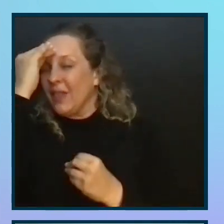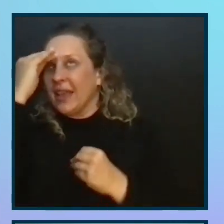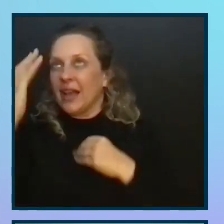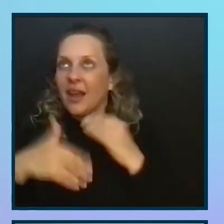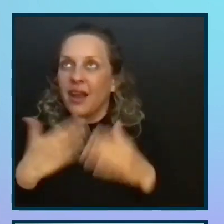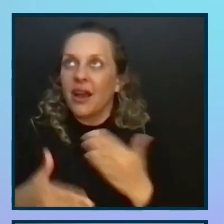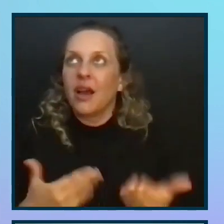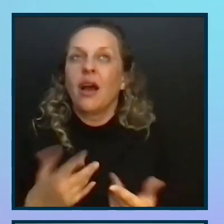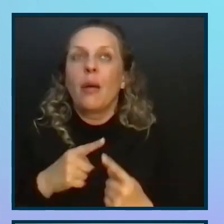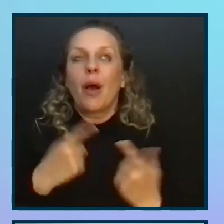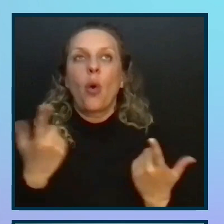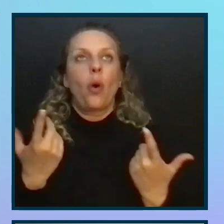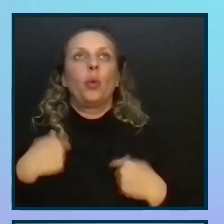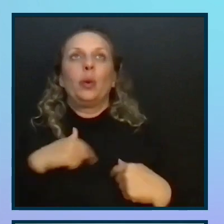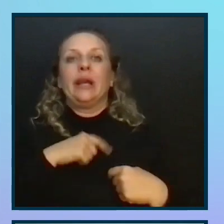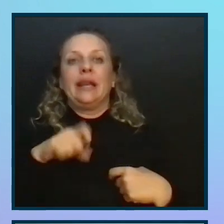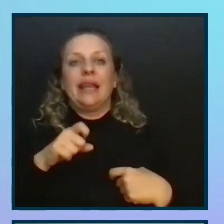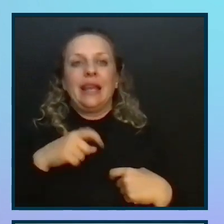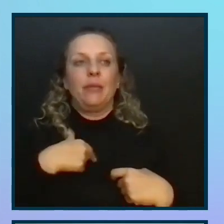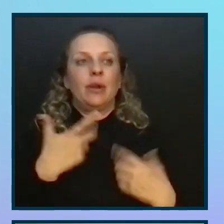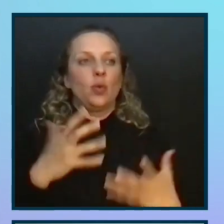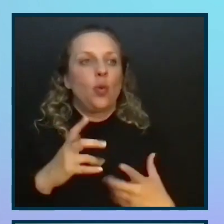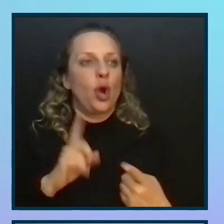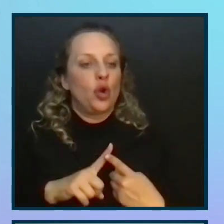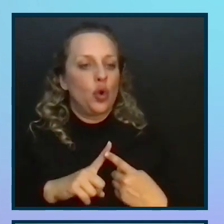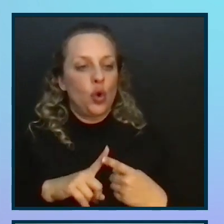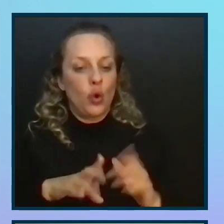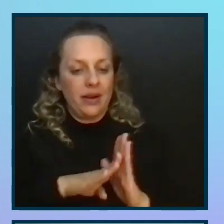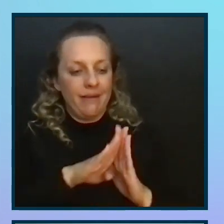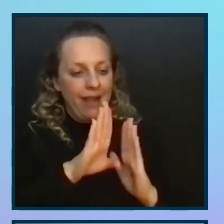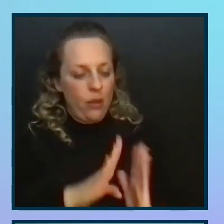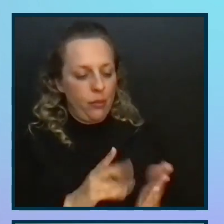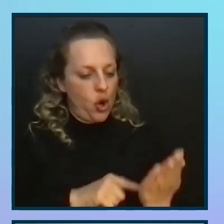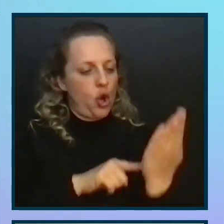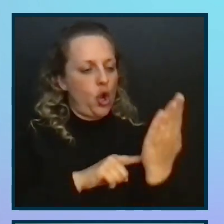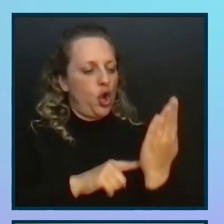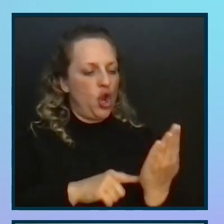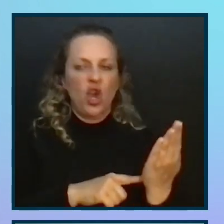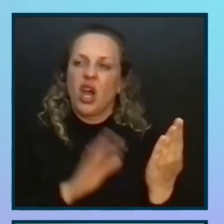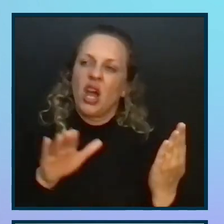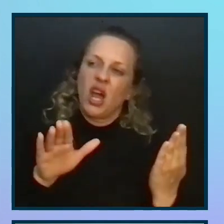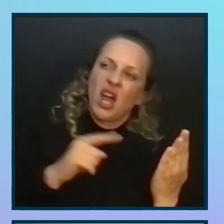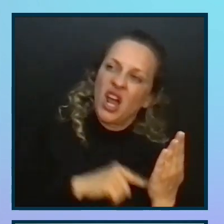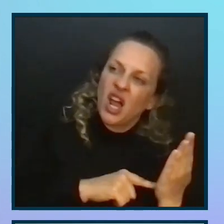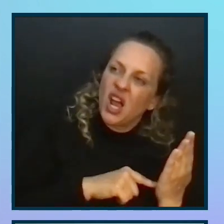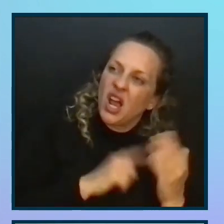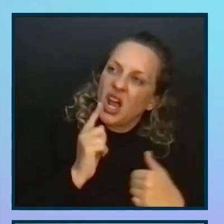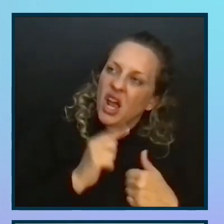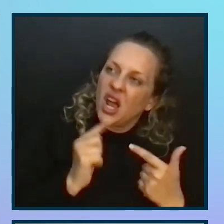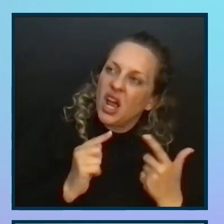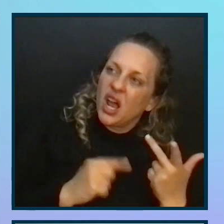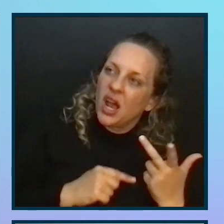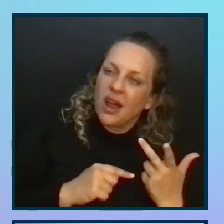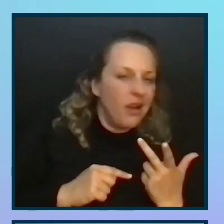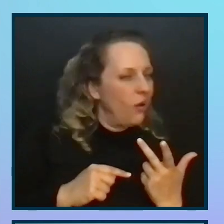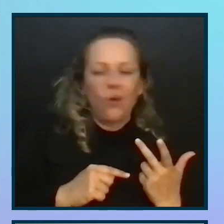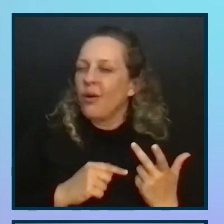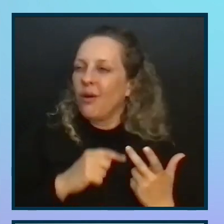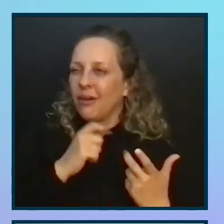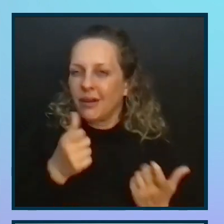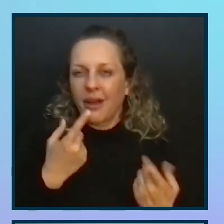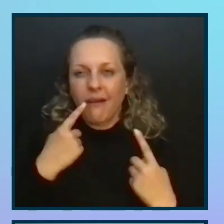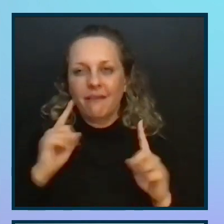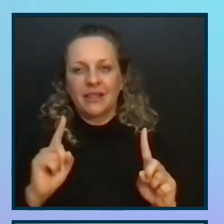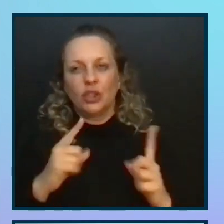Because like I said, we don't want to go and have a developer pick up a ticket and go, oh, Aaron, what about this? What about that? It's just not efficient. So we want to make